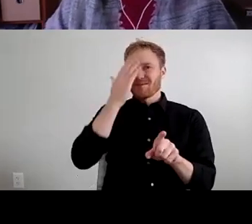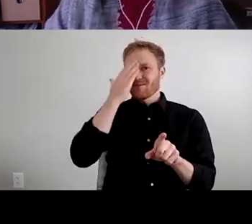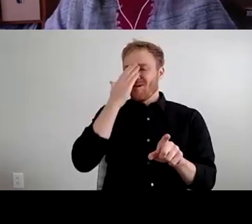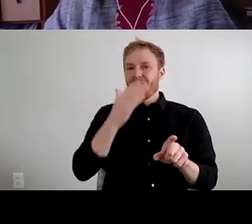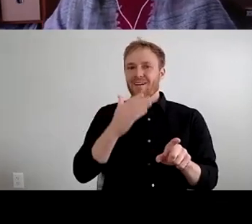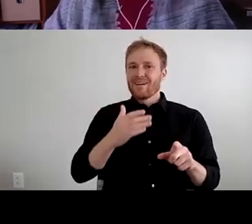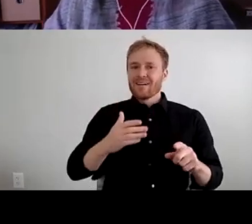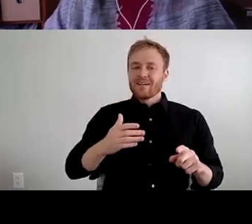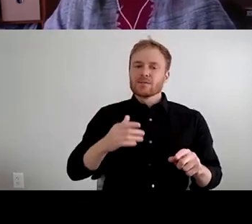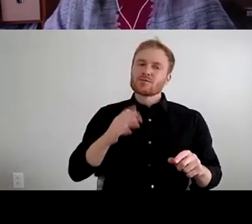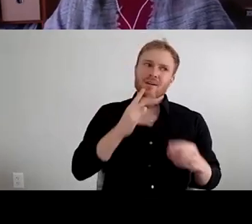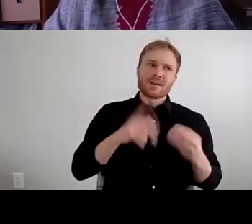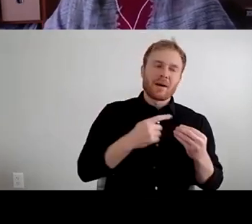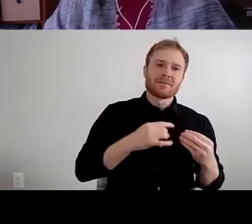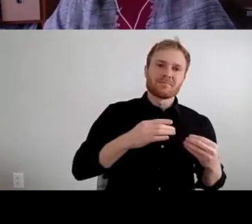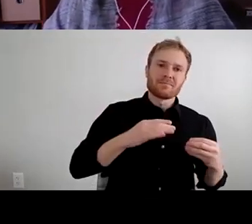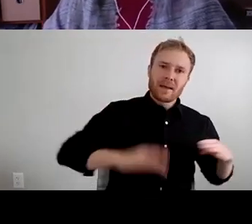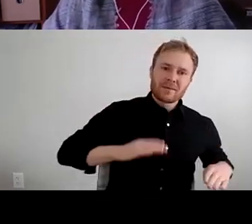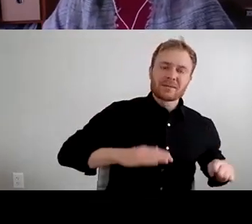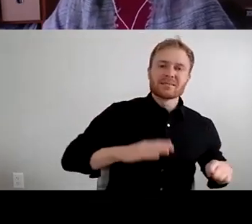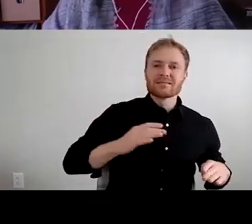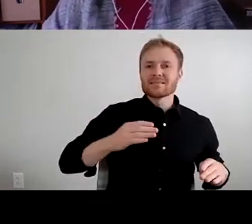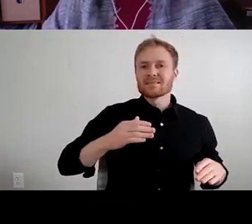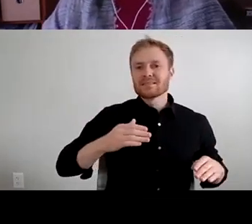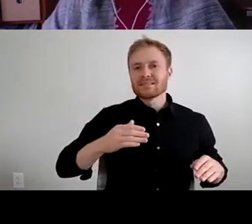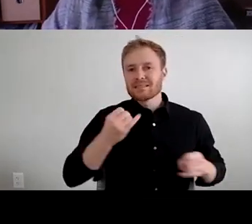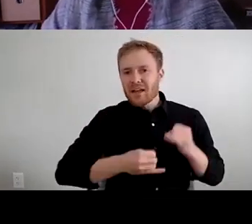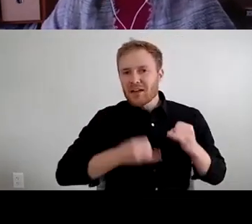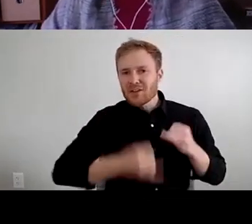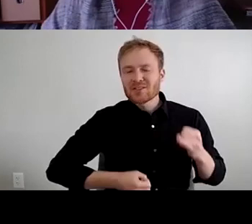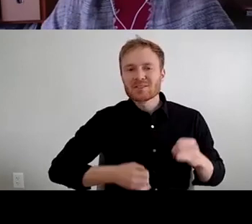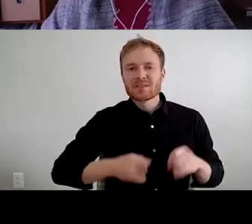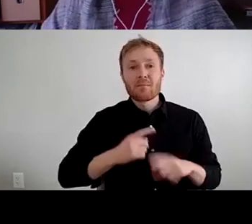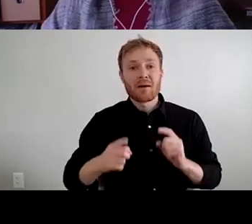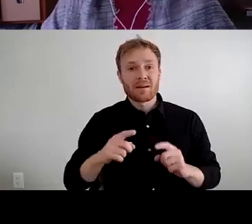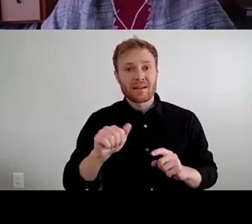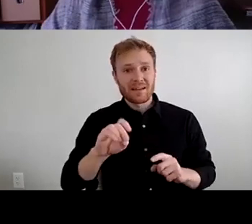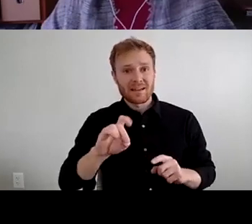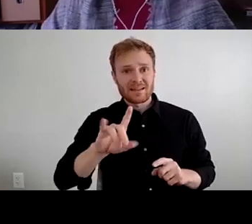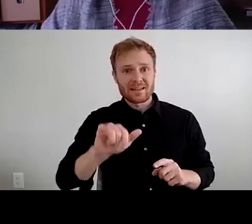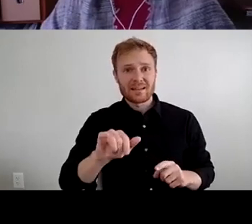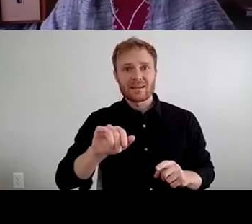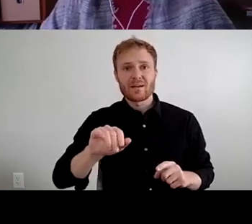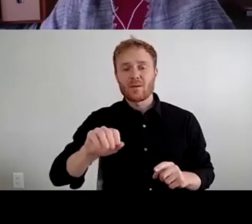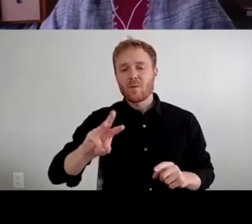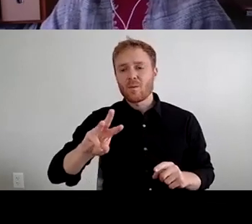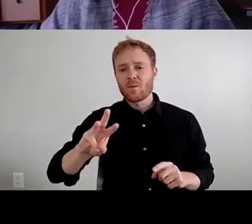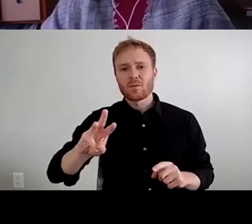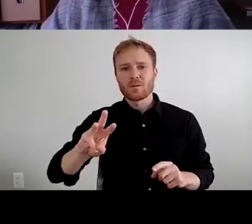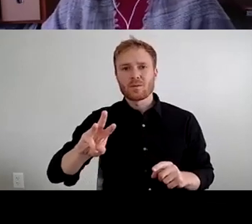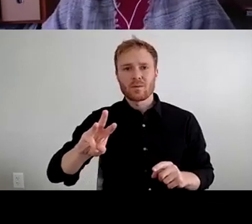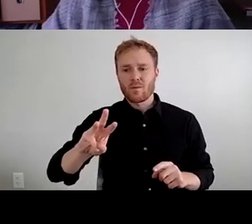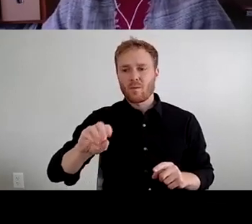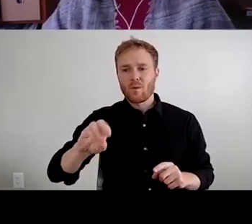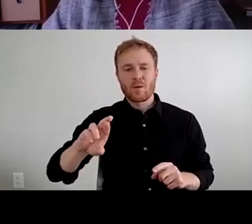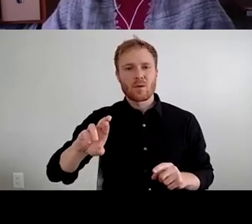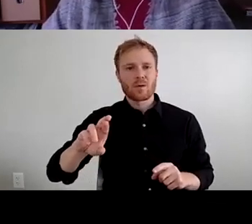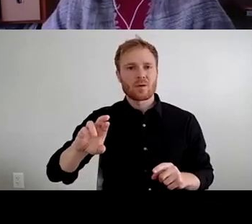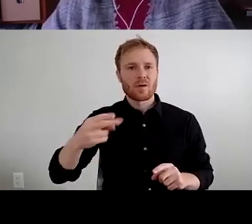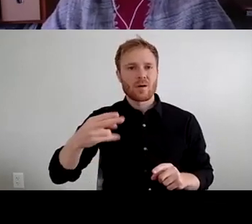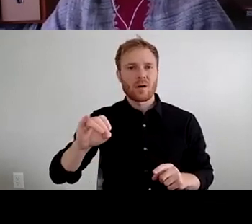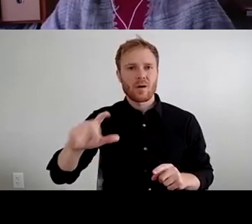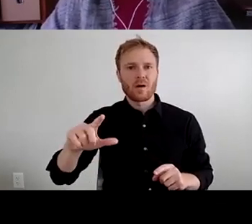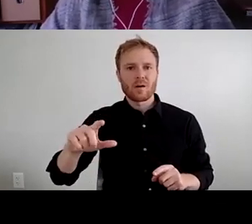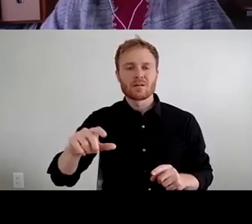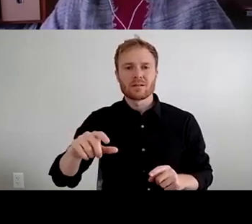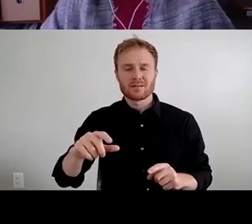Andy Warhol, I guess was his original name. He's really our best international product, I guess. And, it's